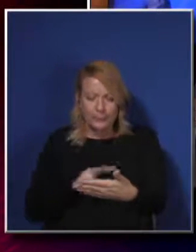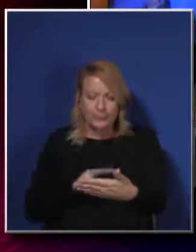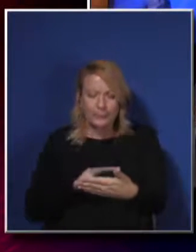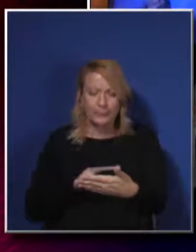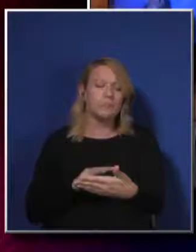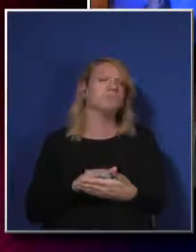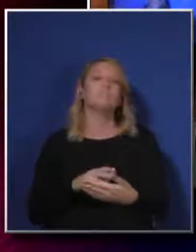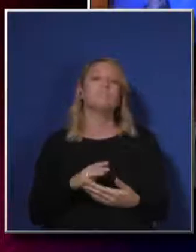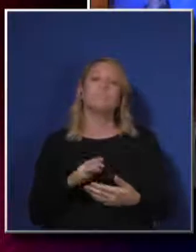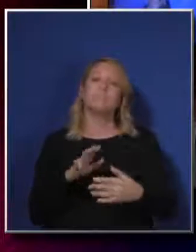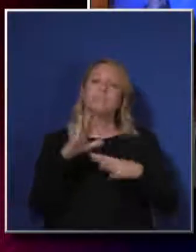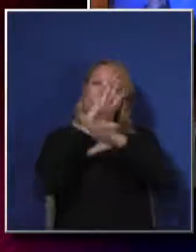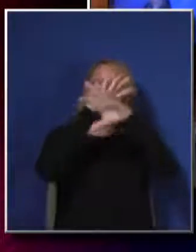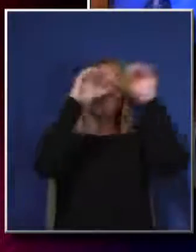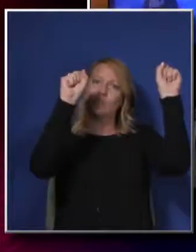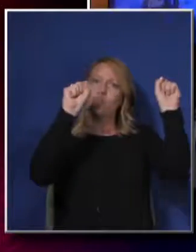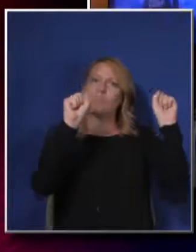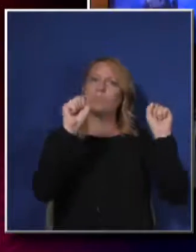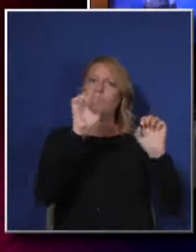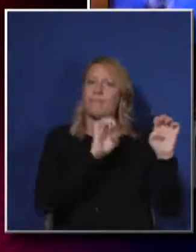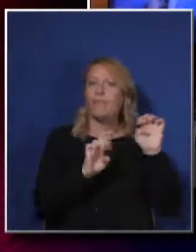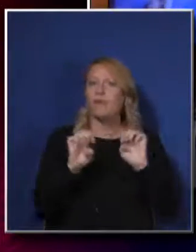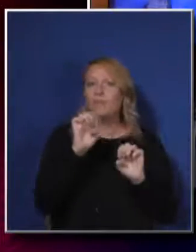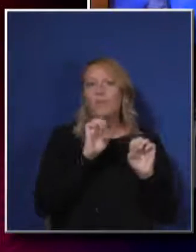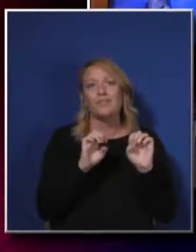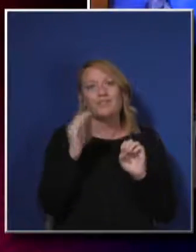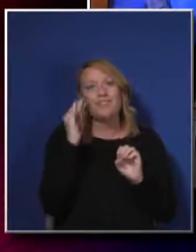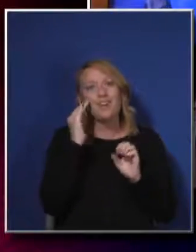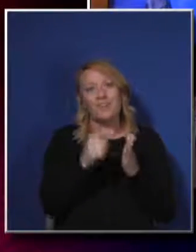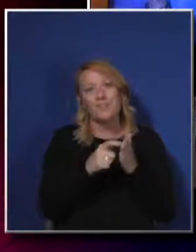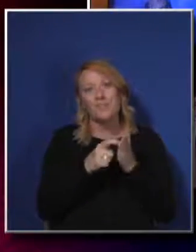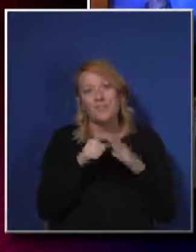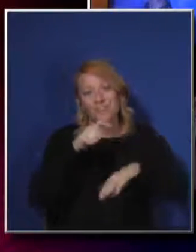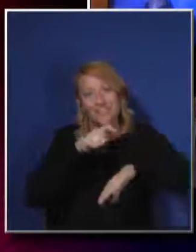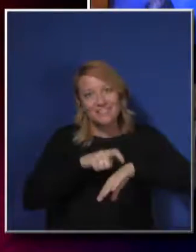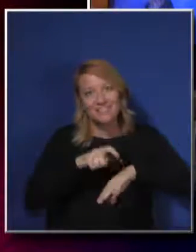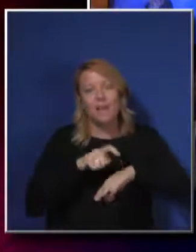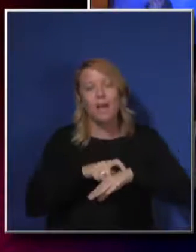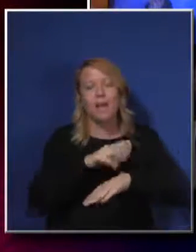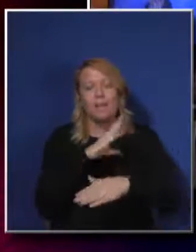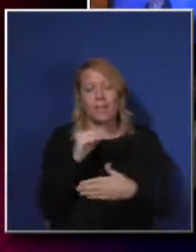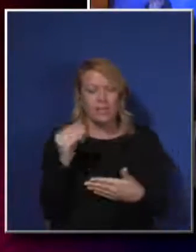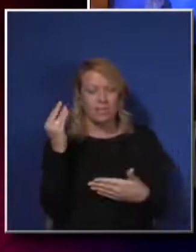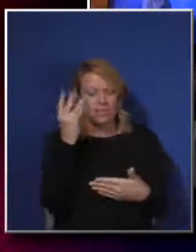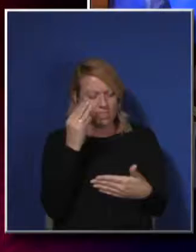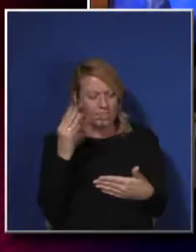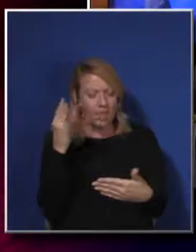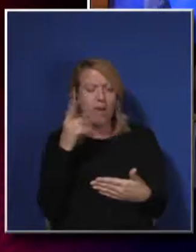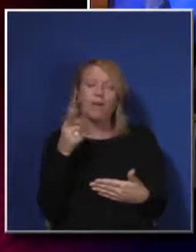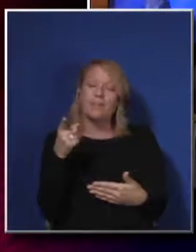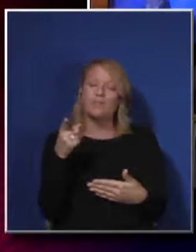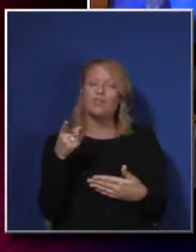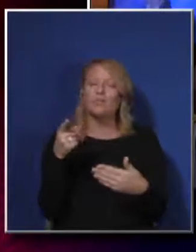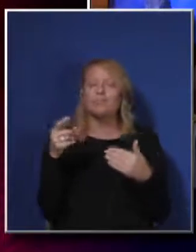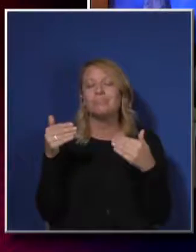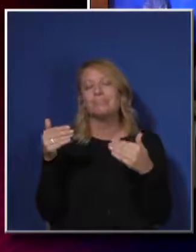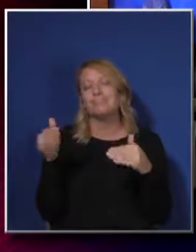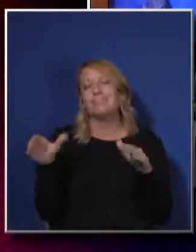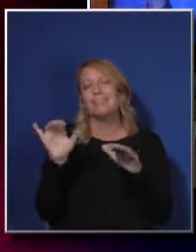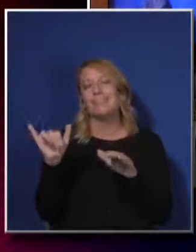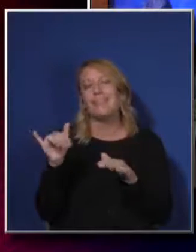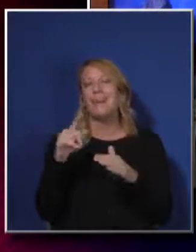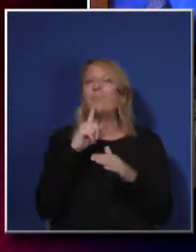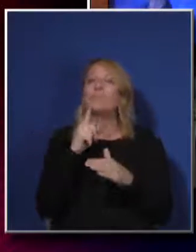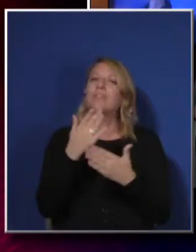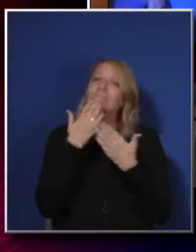the superintendent's evaluation. I know it takes time, it takes thought, and you did that. So I really